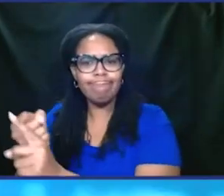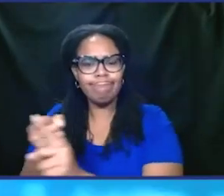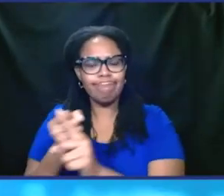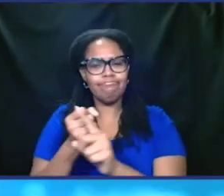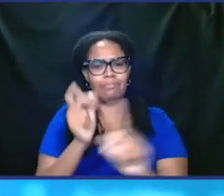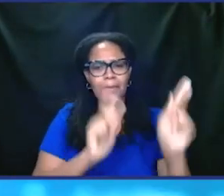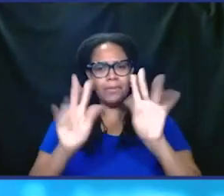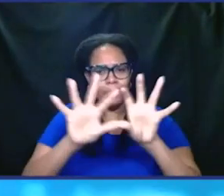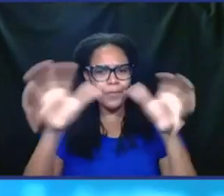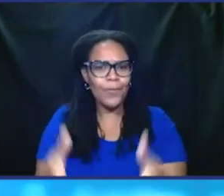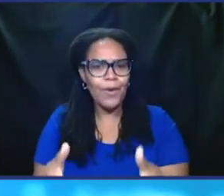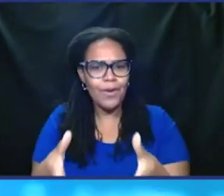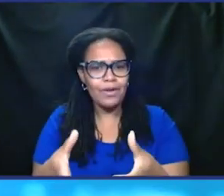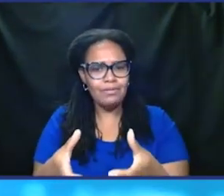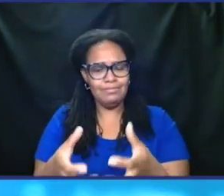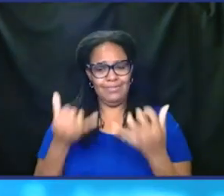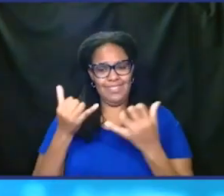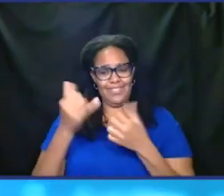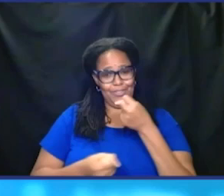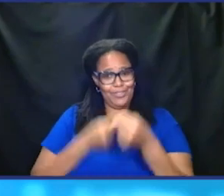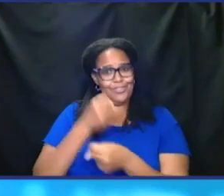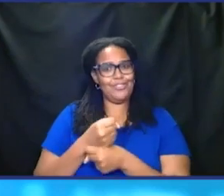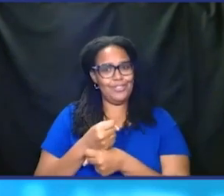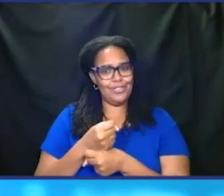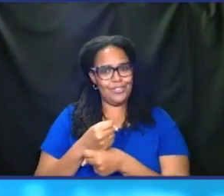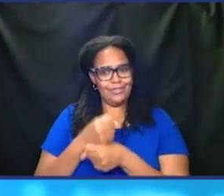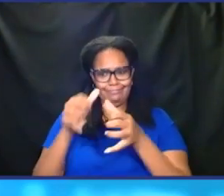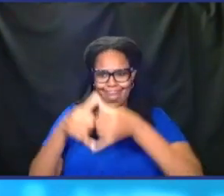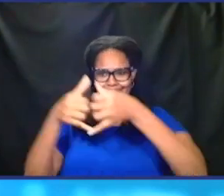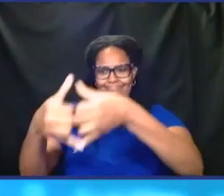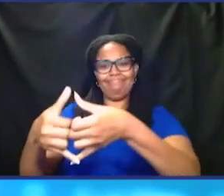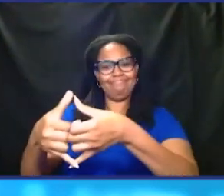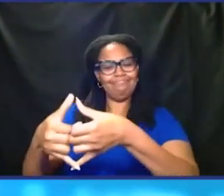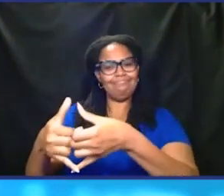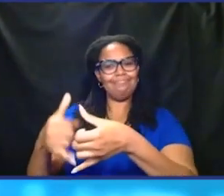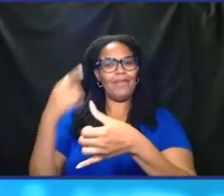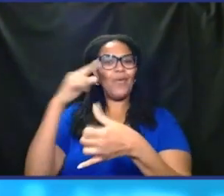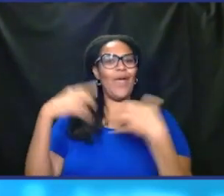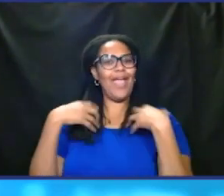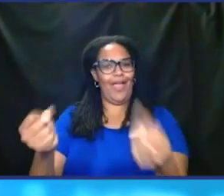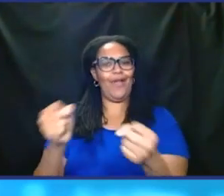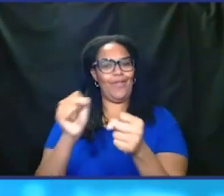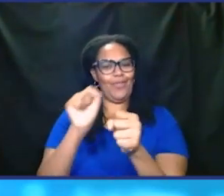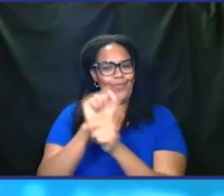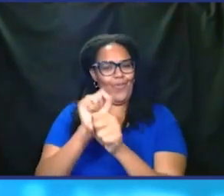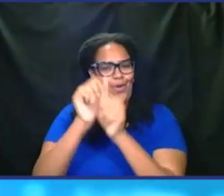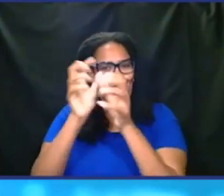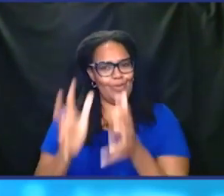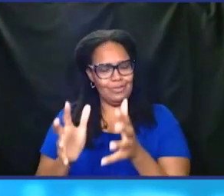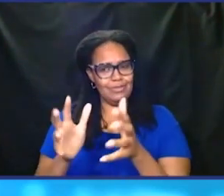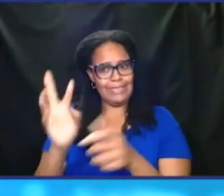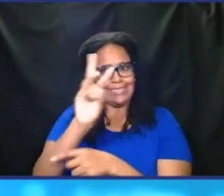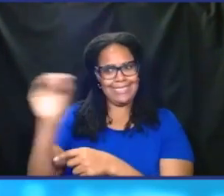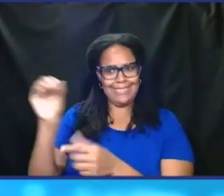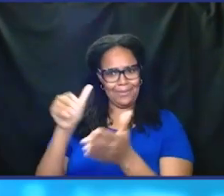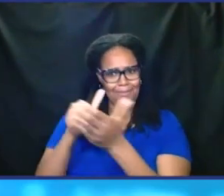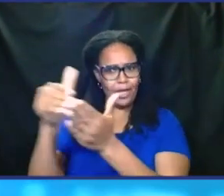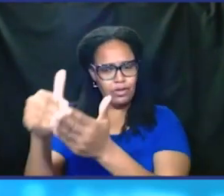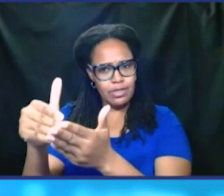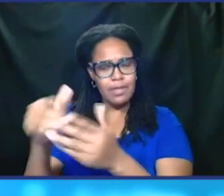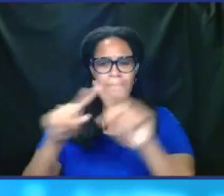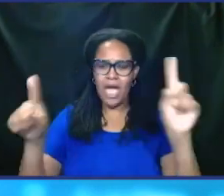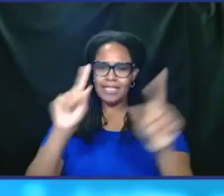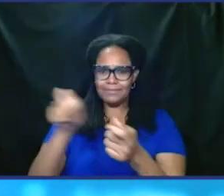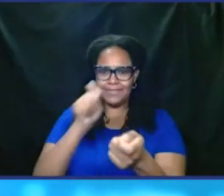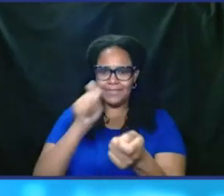So it is really fitting that this year's award goes to the world's healthcare workers. Now again, there's 60 million of them, but we wanted to talk